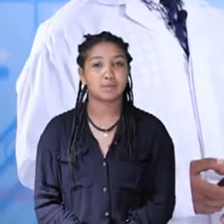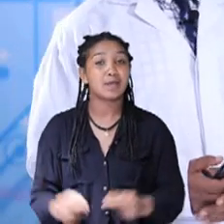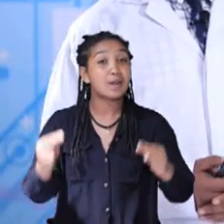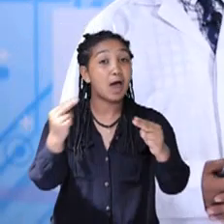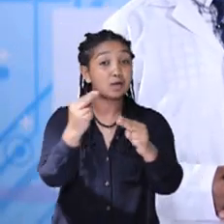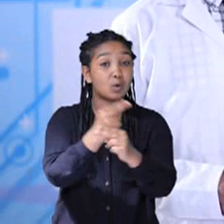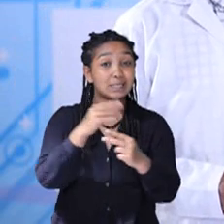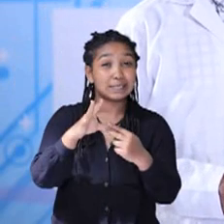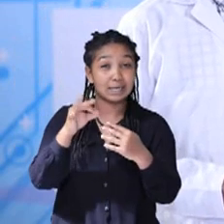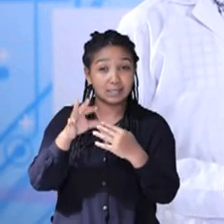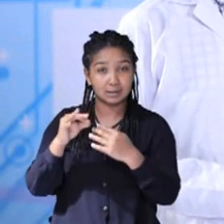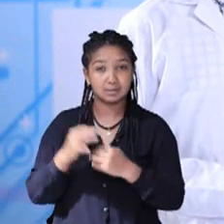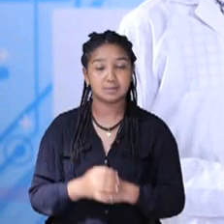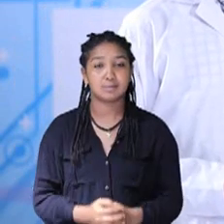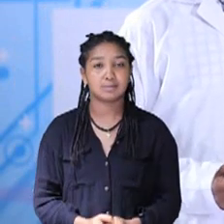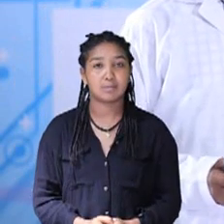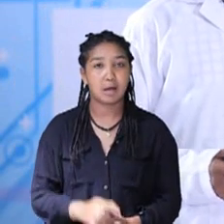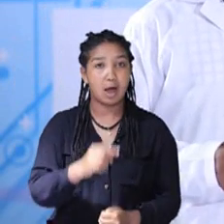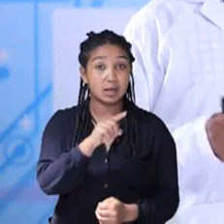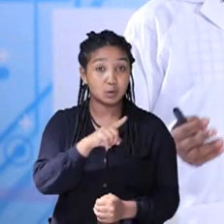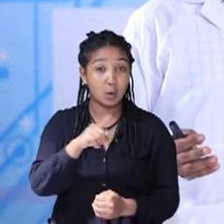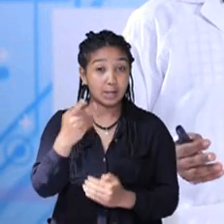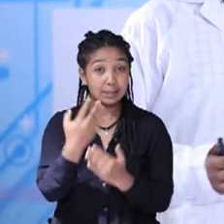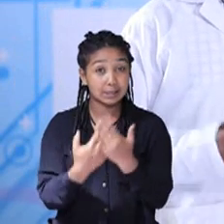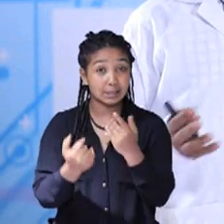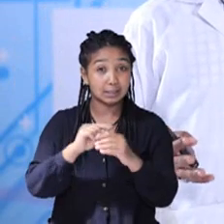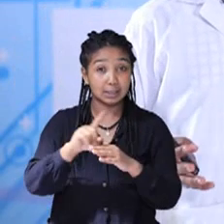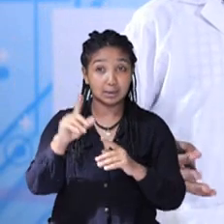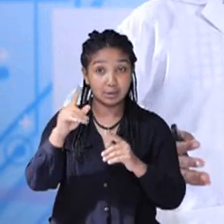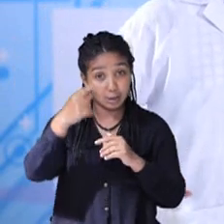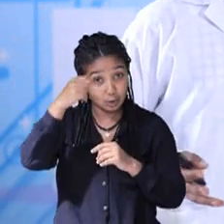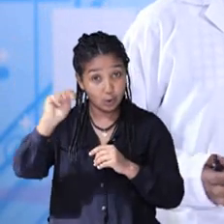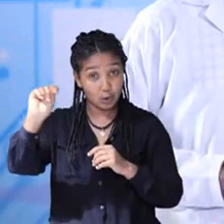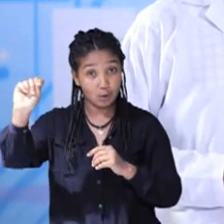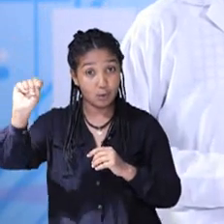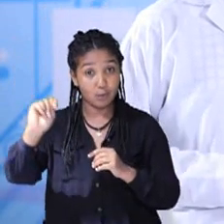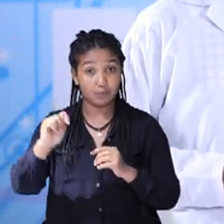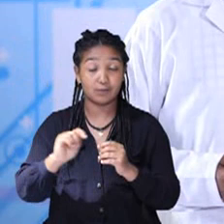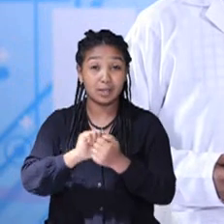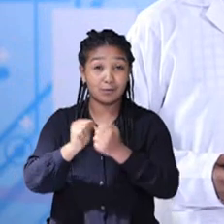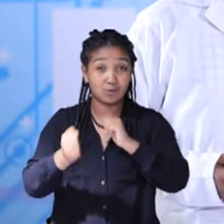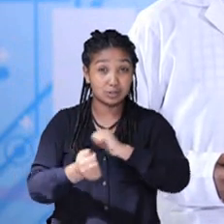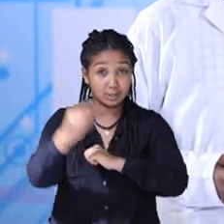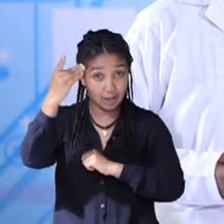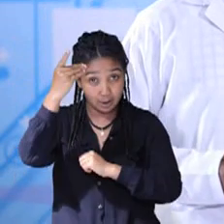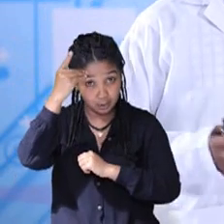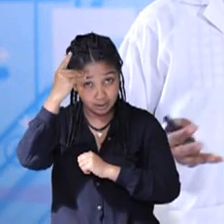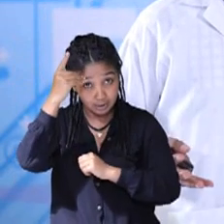Natural selection, as we have discussed in the theory of evolution on Darwin's theory